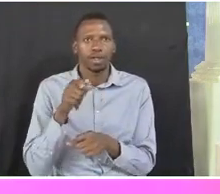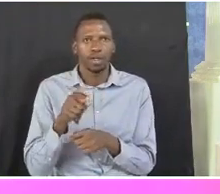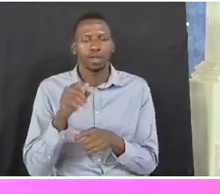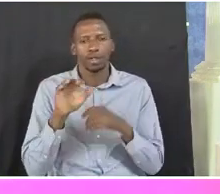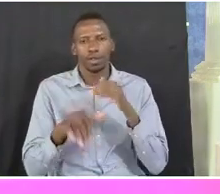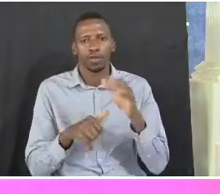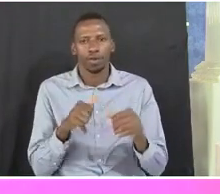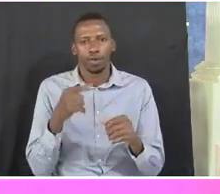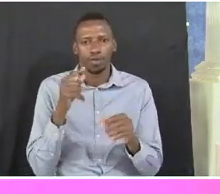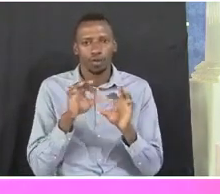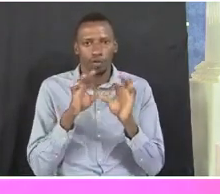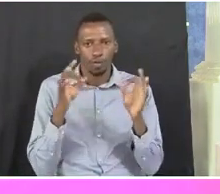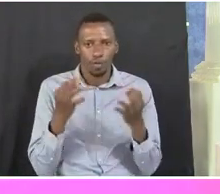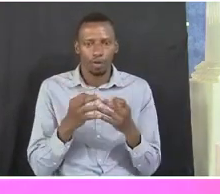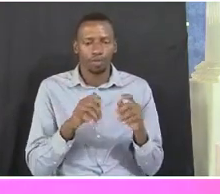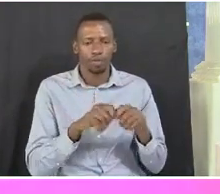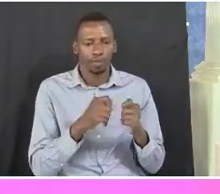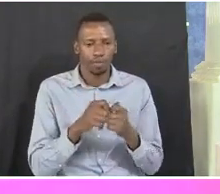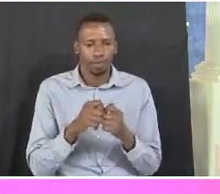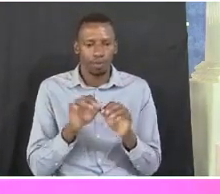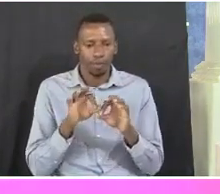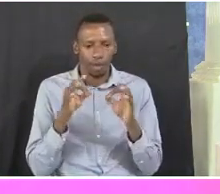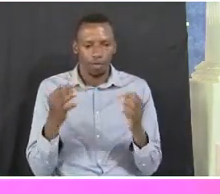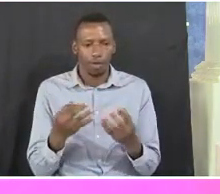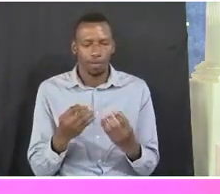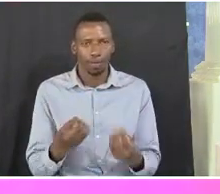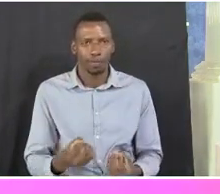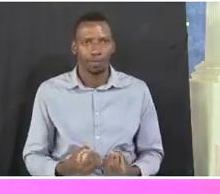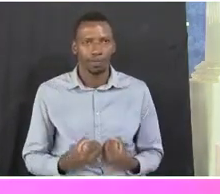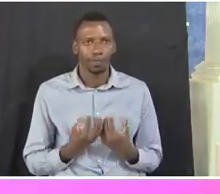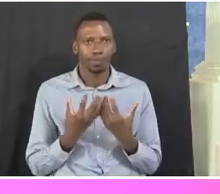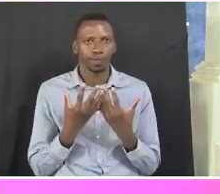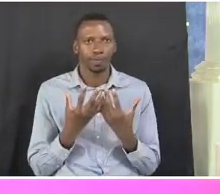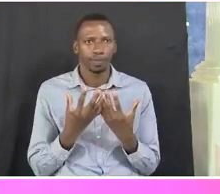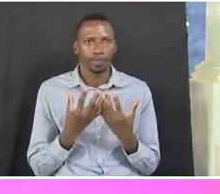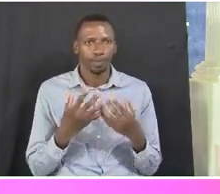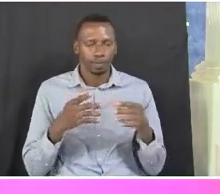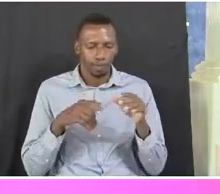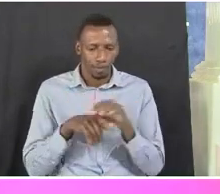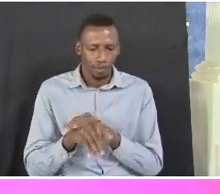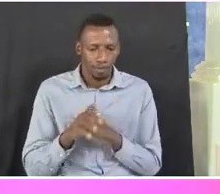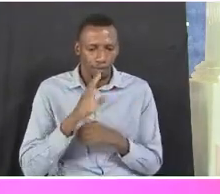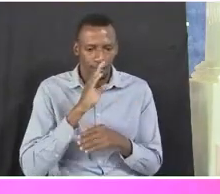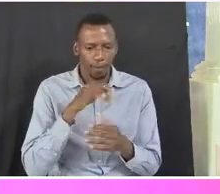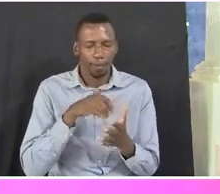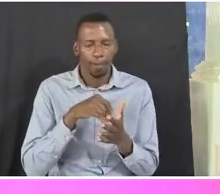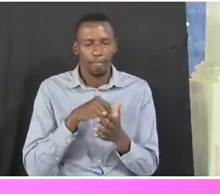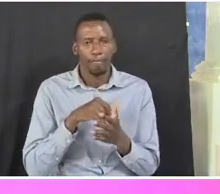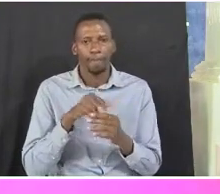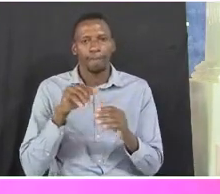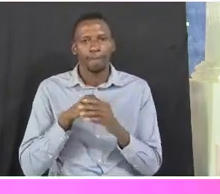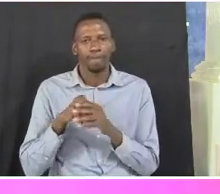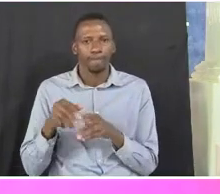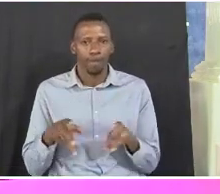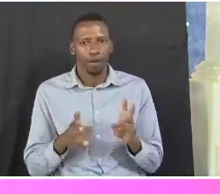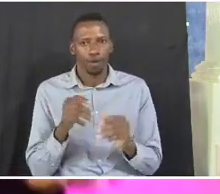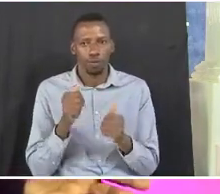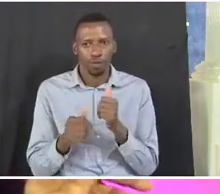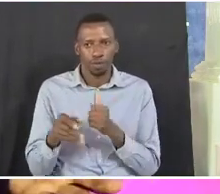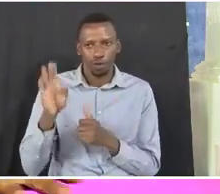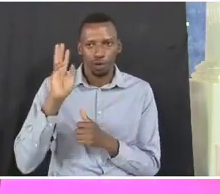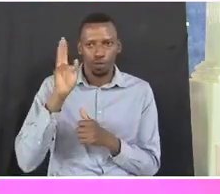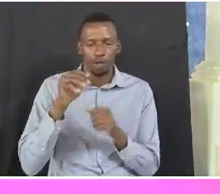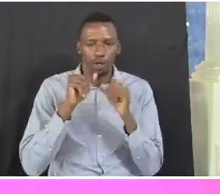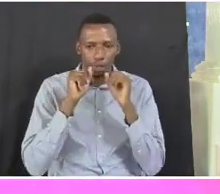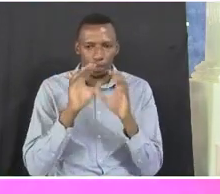from family brokenness to family revival in order to go into get involved in a manner that God will